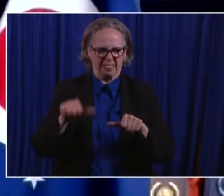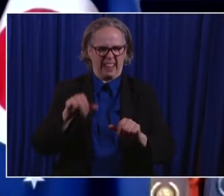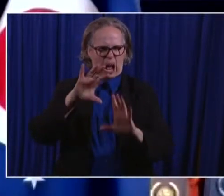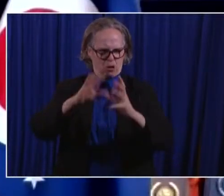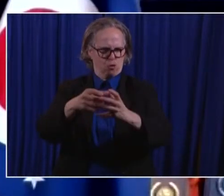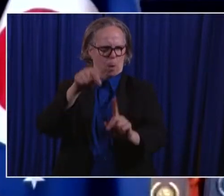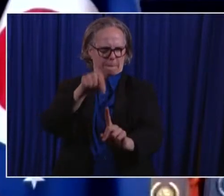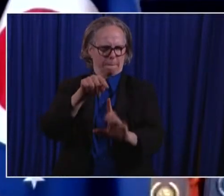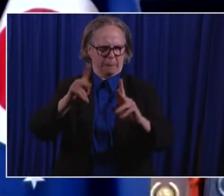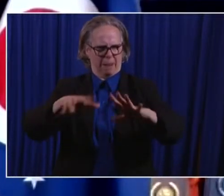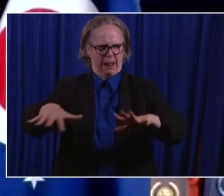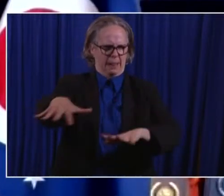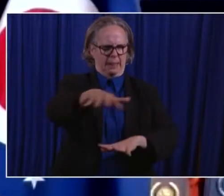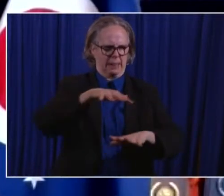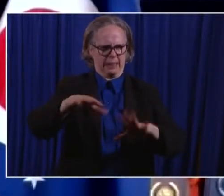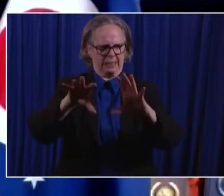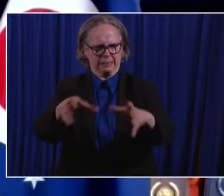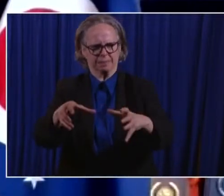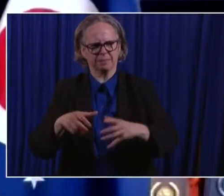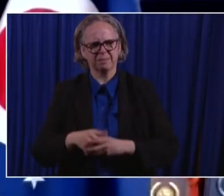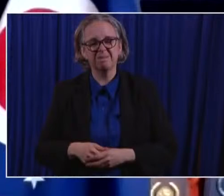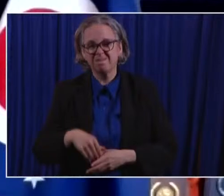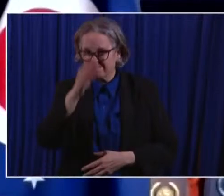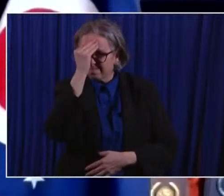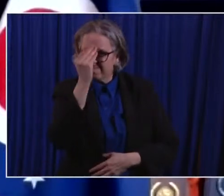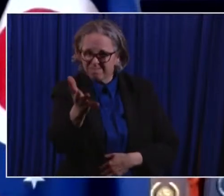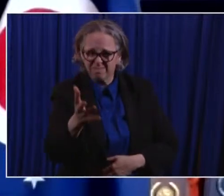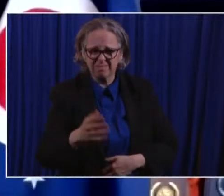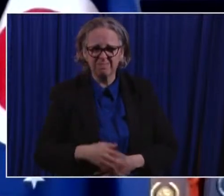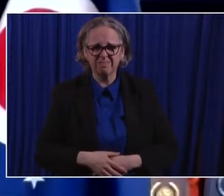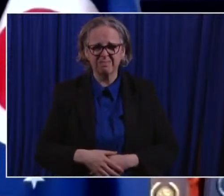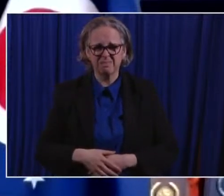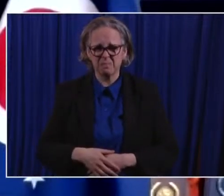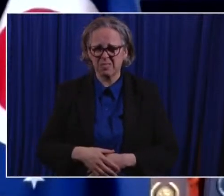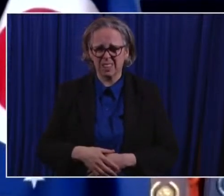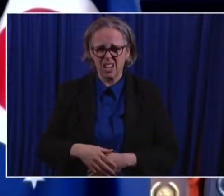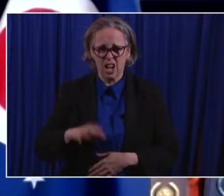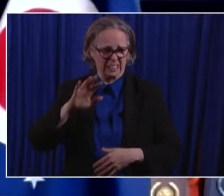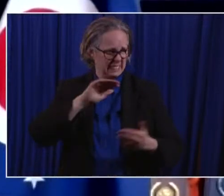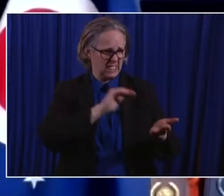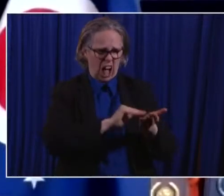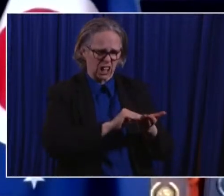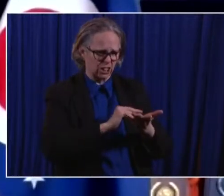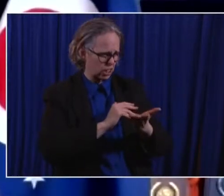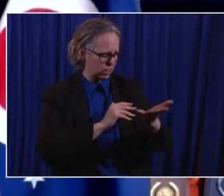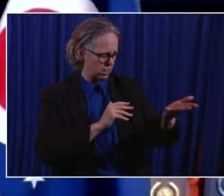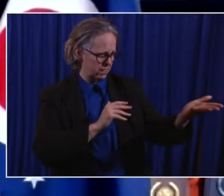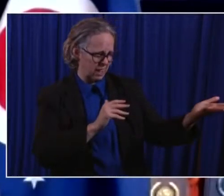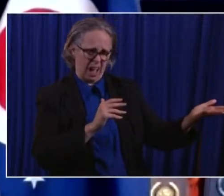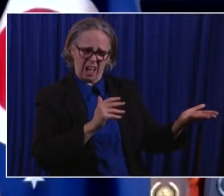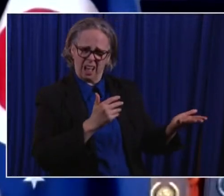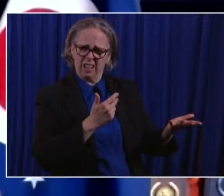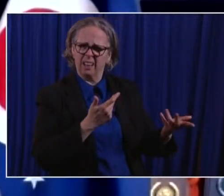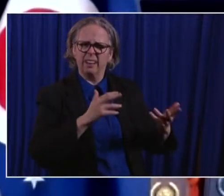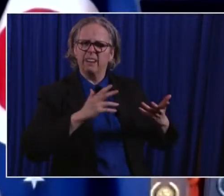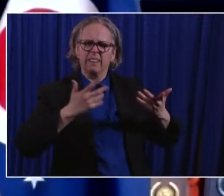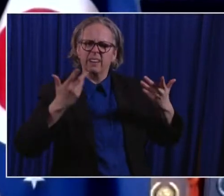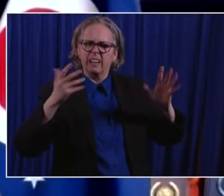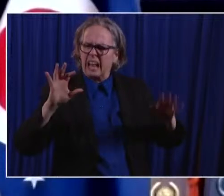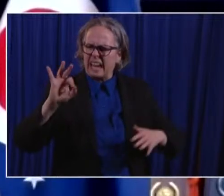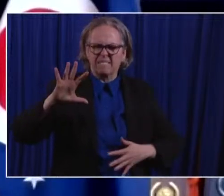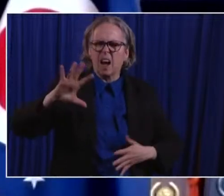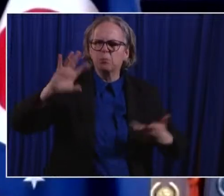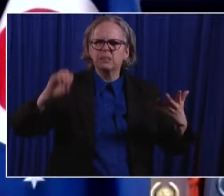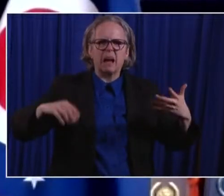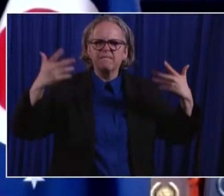that 95% of doctors who've had access to it have taken it. I mean, the doctors have made, they know more